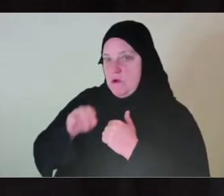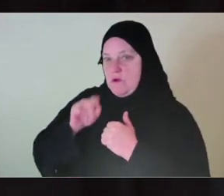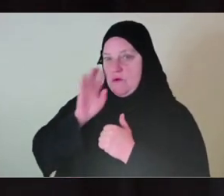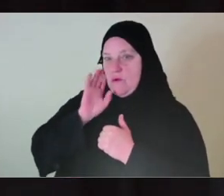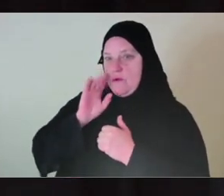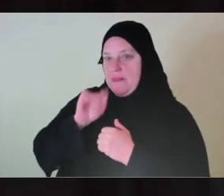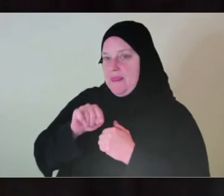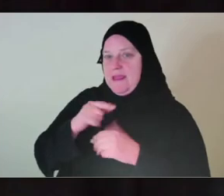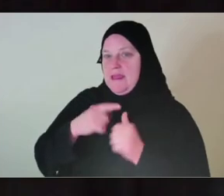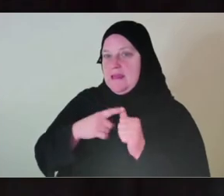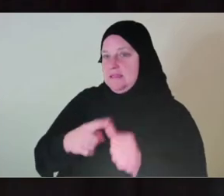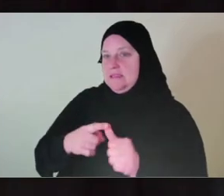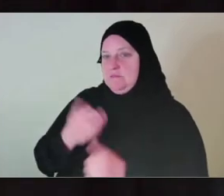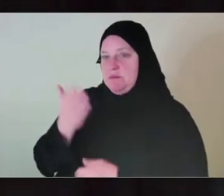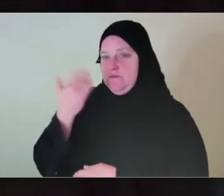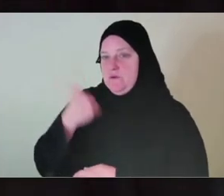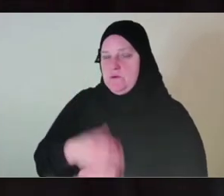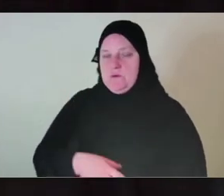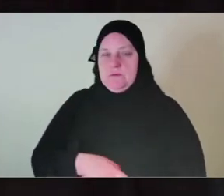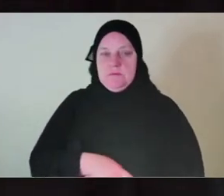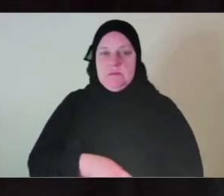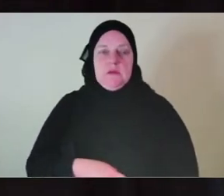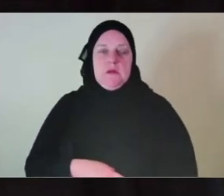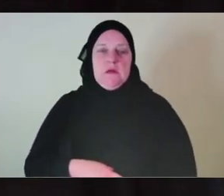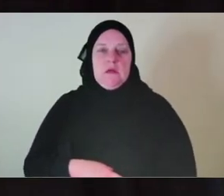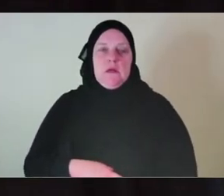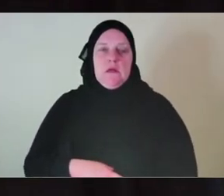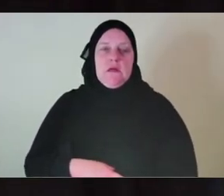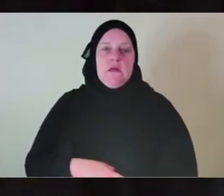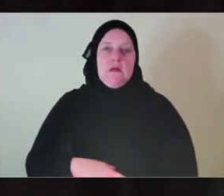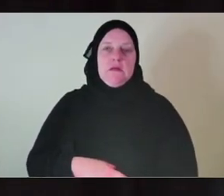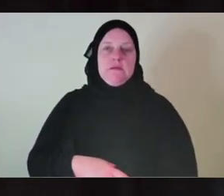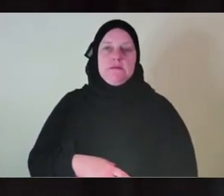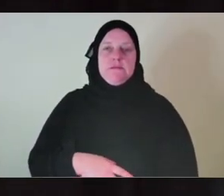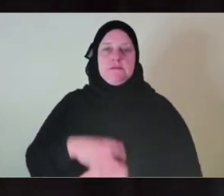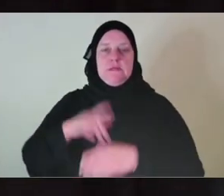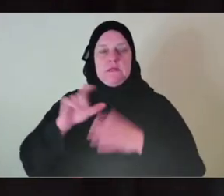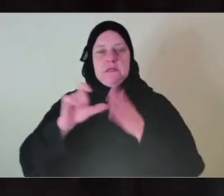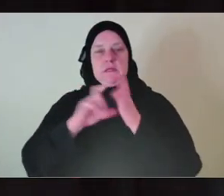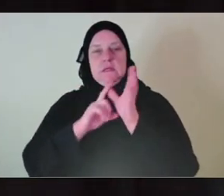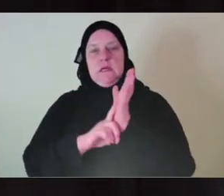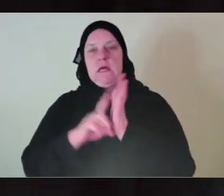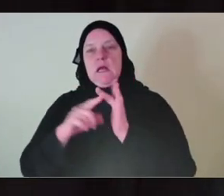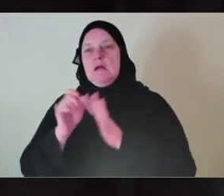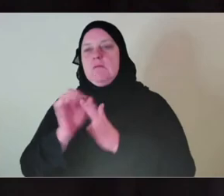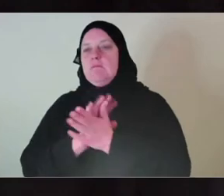Mu'tasim himself, the caliph, the tyrant, was himself an illiterate.